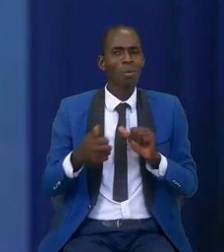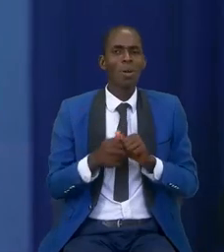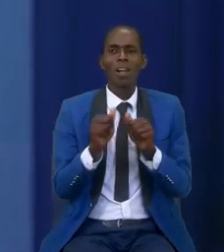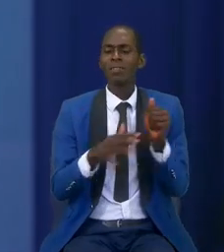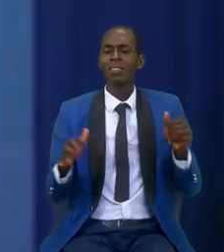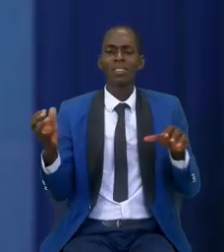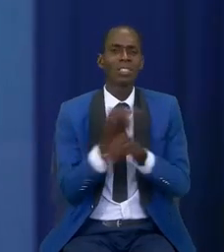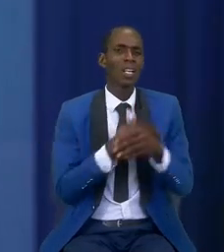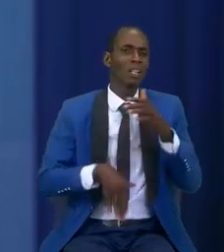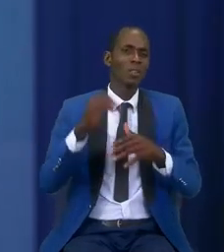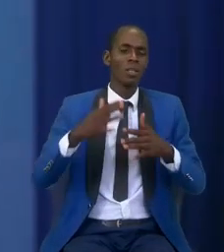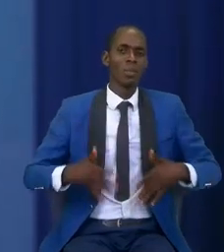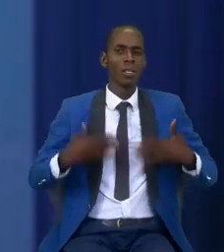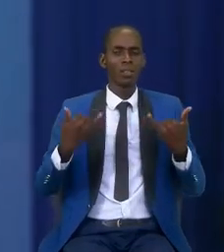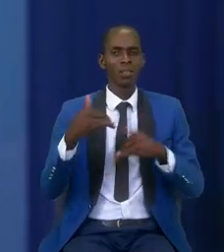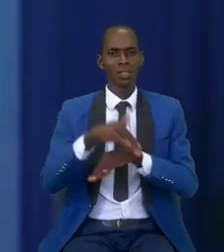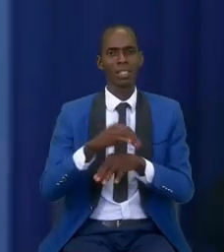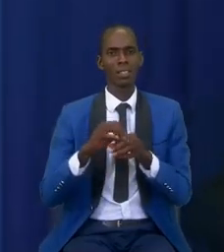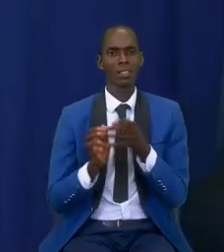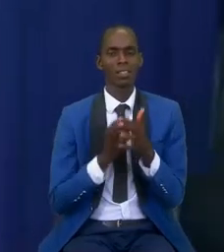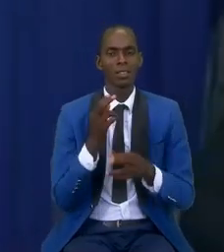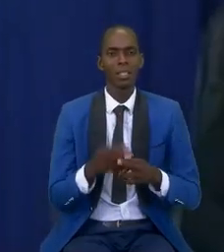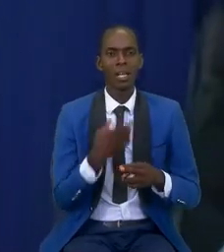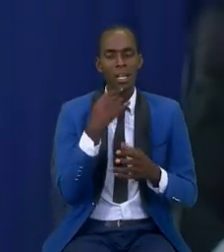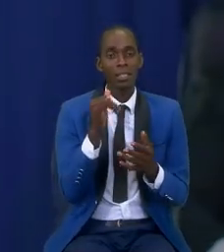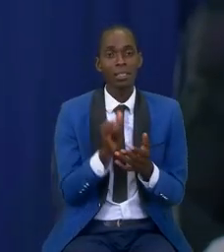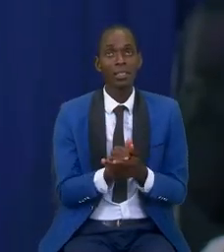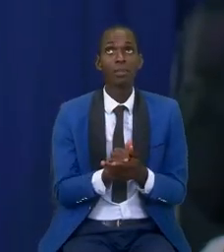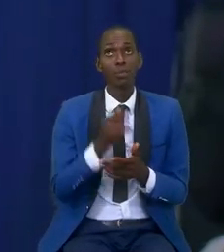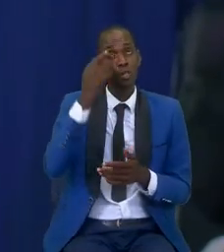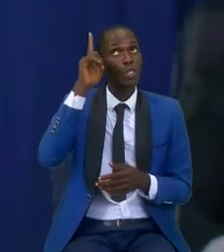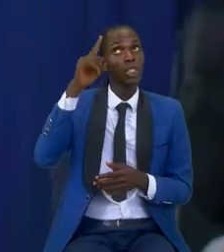shall lay their hands on the sick pastor